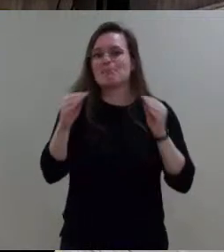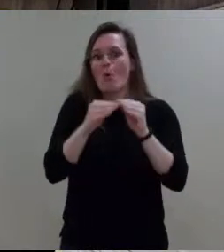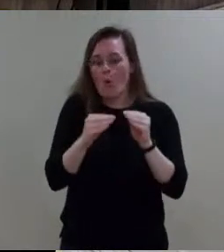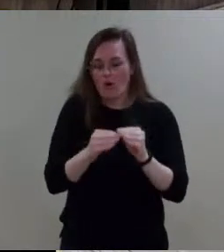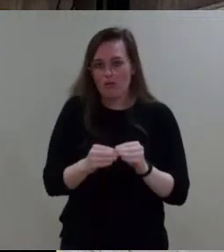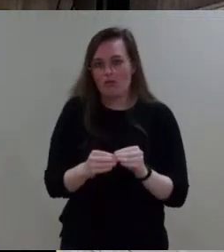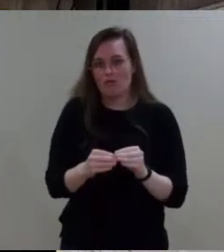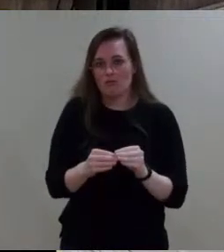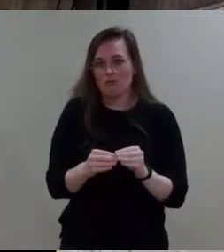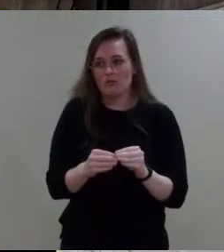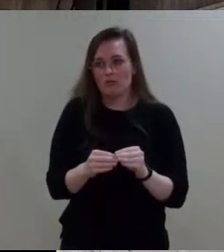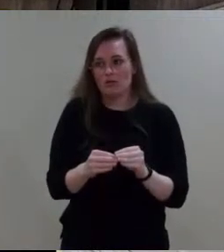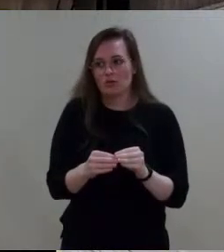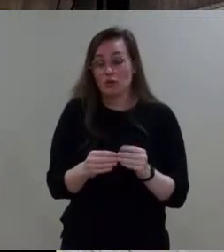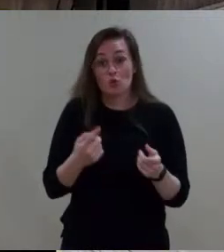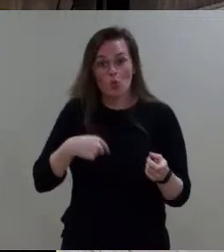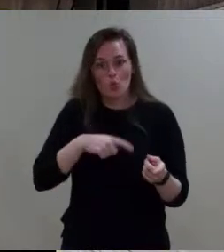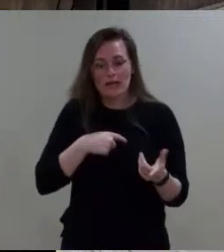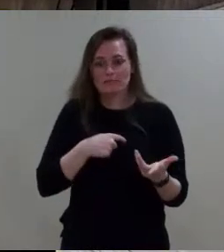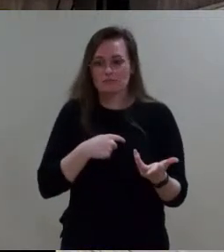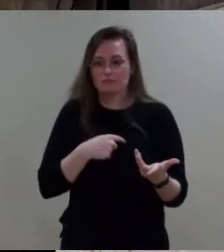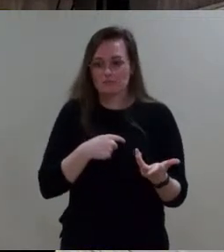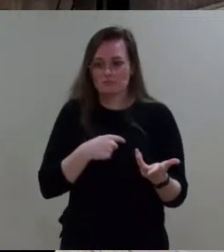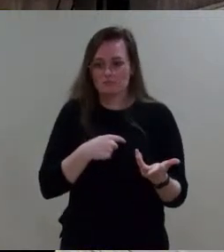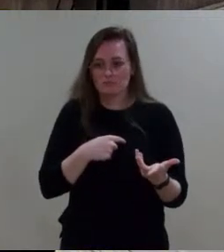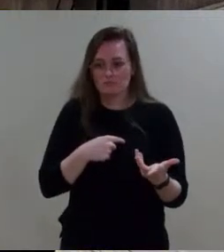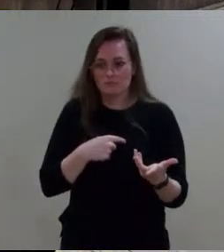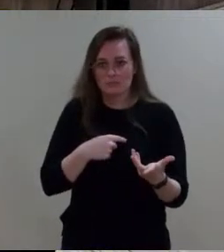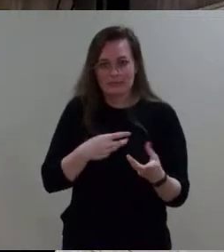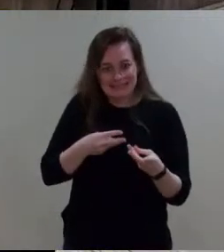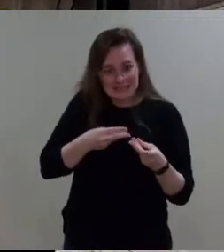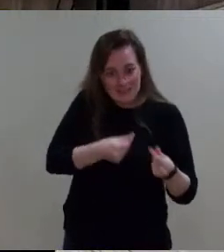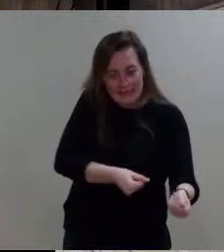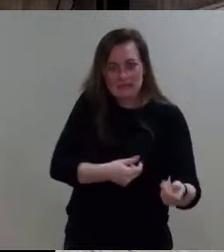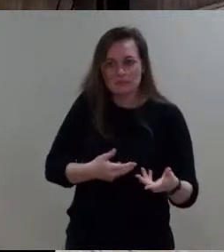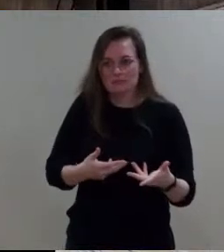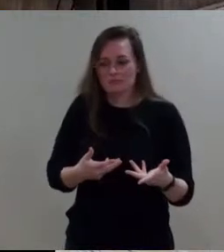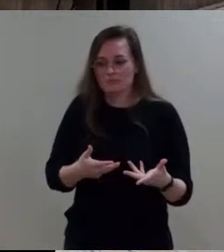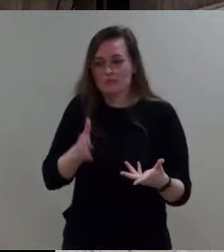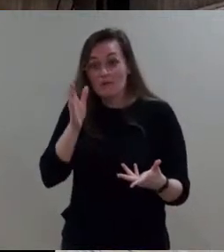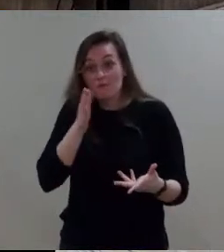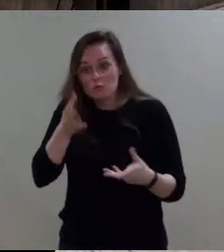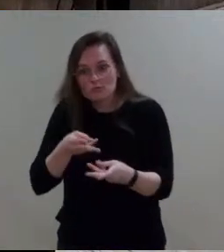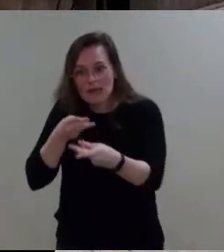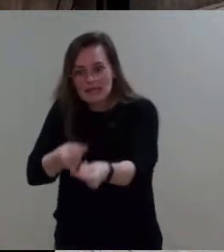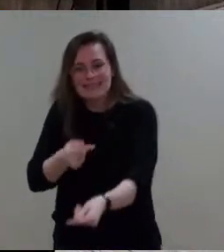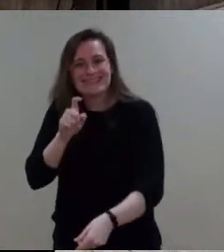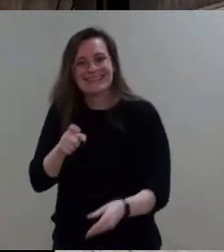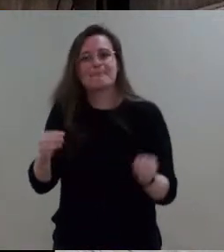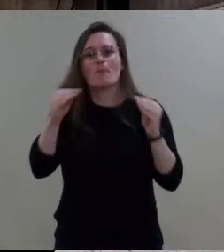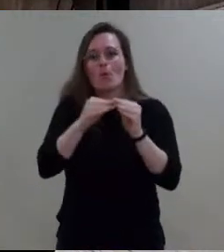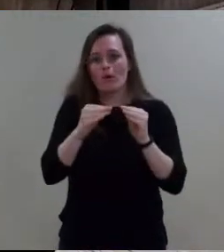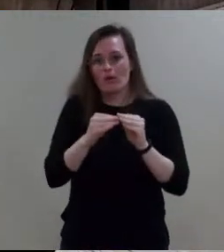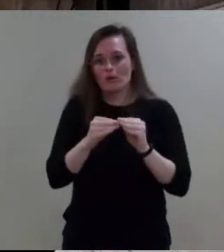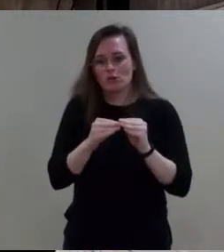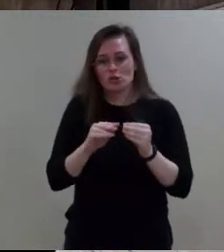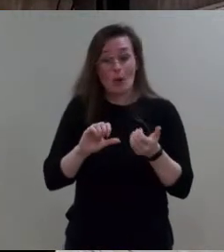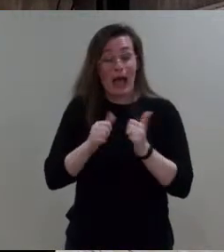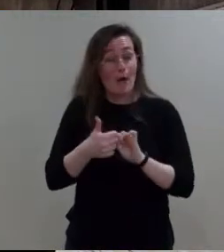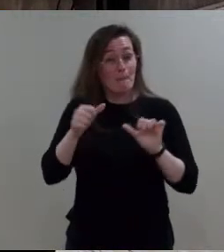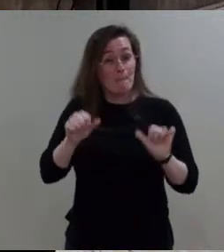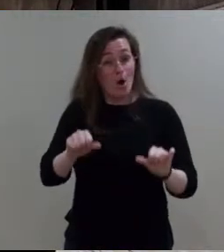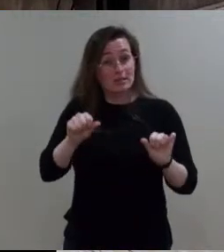equation, is that we are spending more, or we're going to be needing more than what we have. So how we get there is perhaps up for debate. I'm not entirely sure,